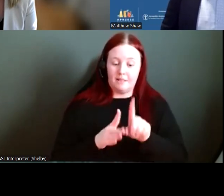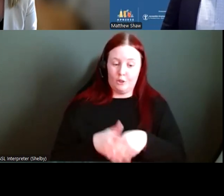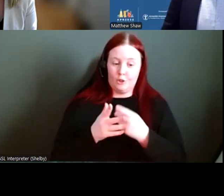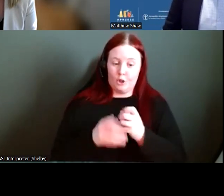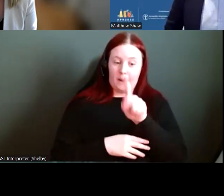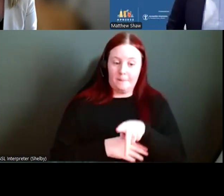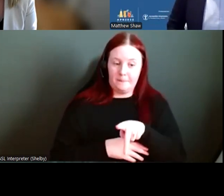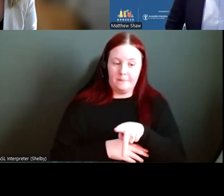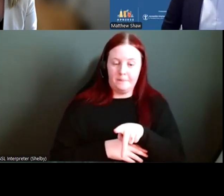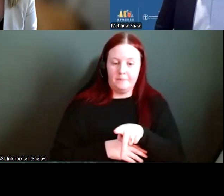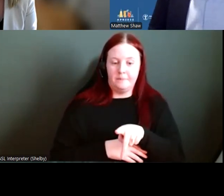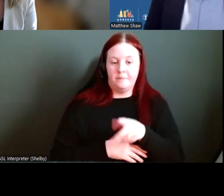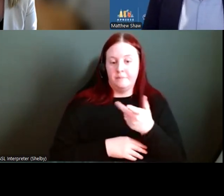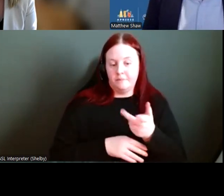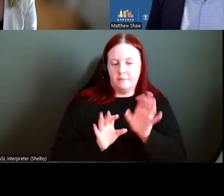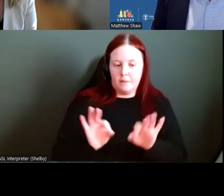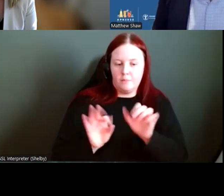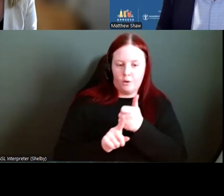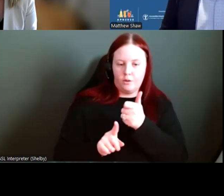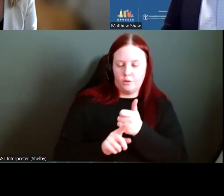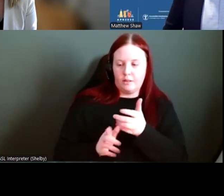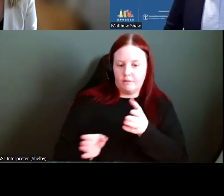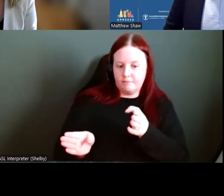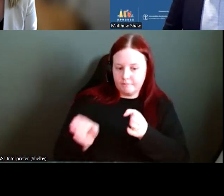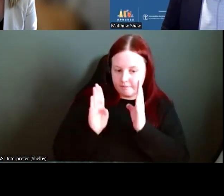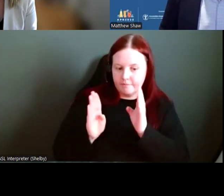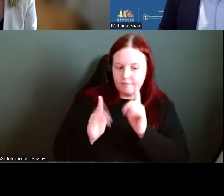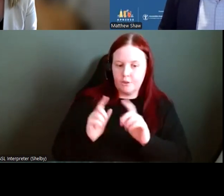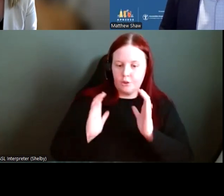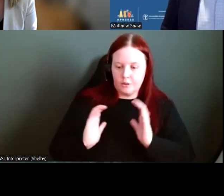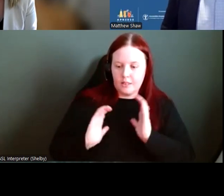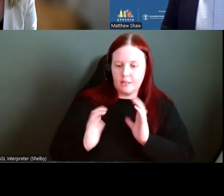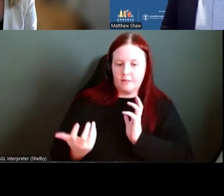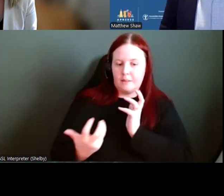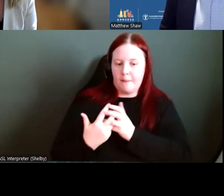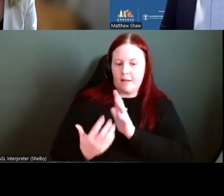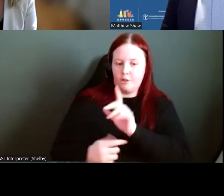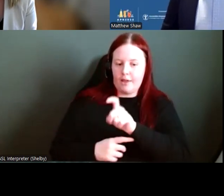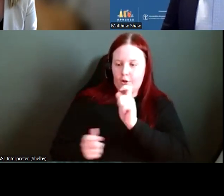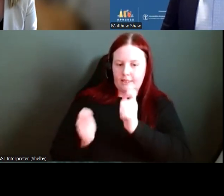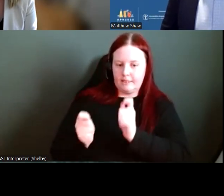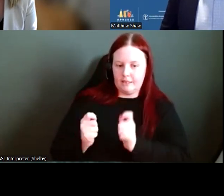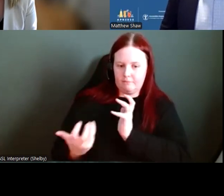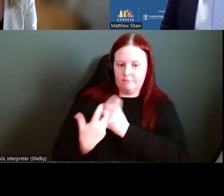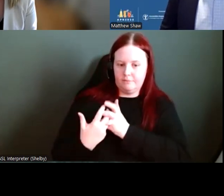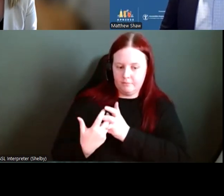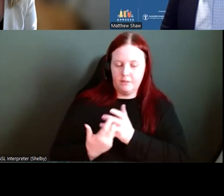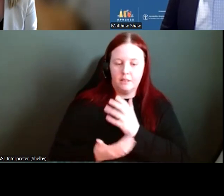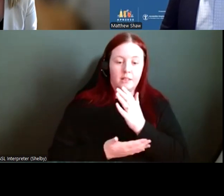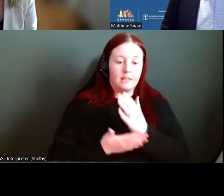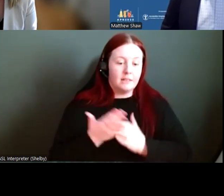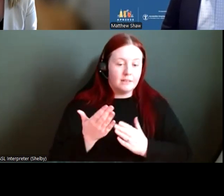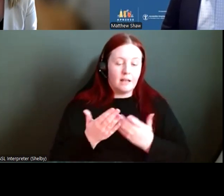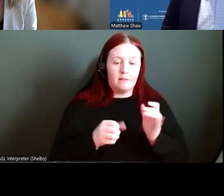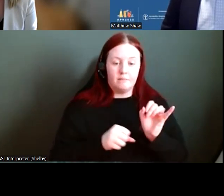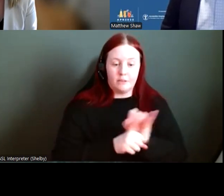listen to your customer and revise your offering to meet their needs. There are lots of industries, though, where we're